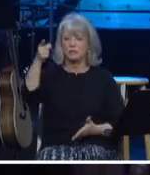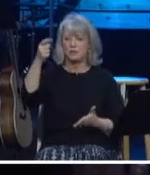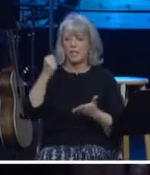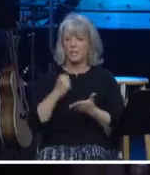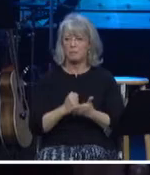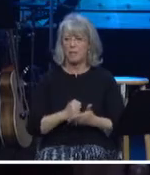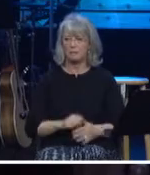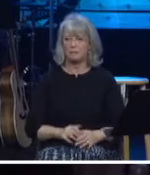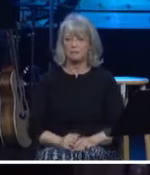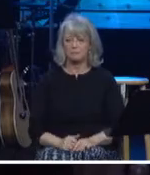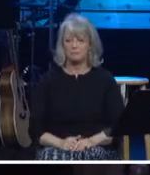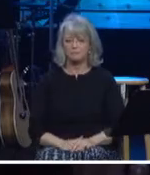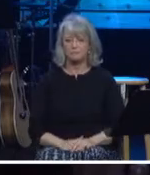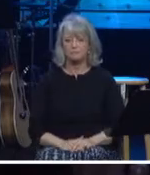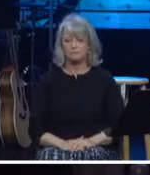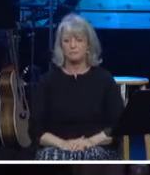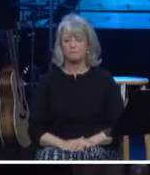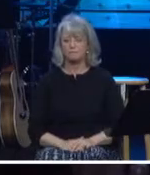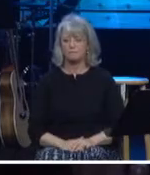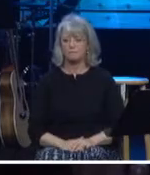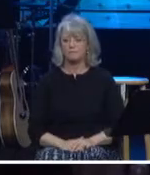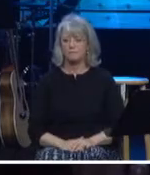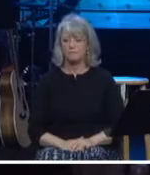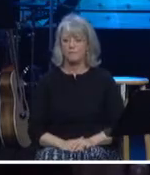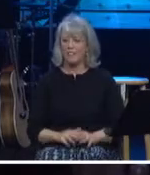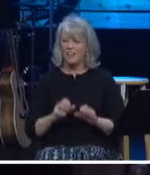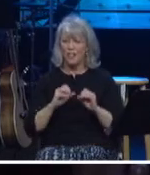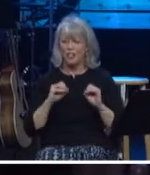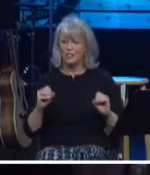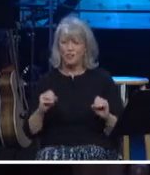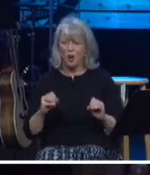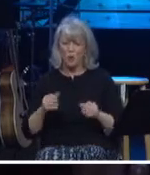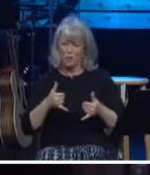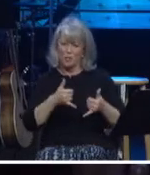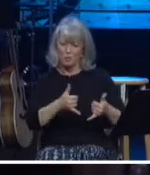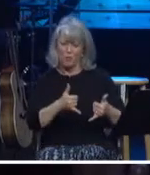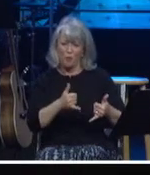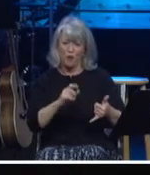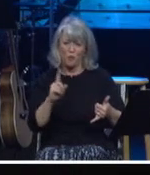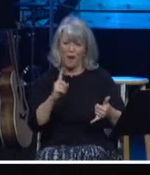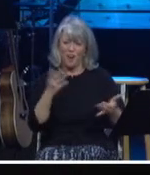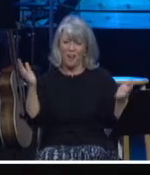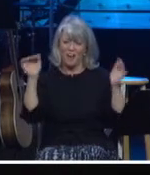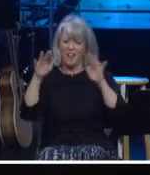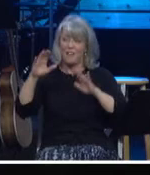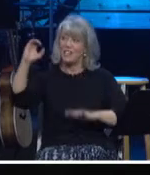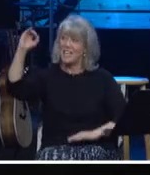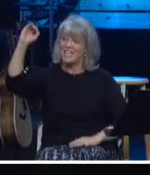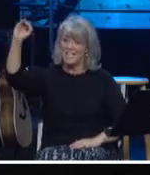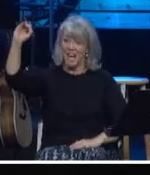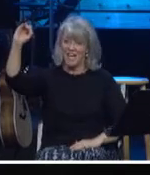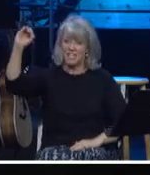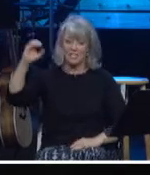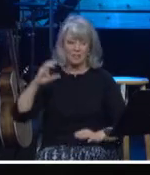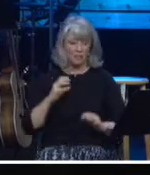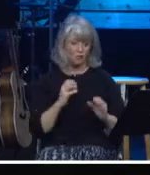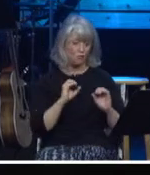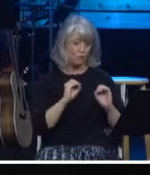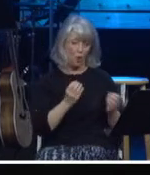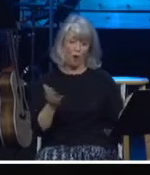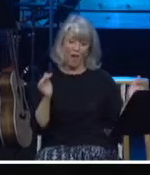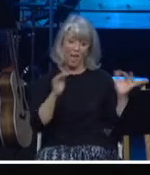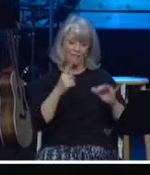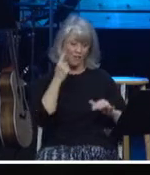It's a damning statement. There's no reward in heaven for them. None. There's no heaven for them.